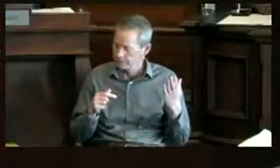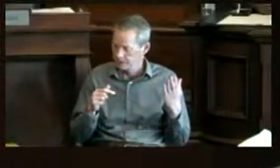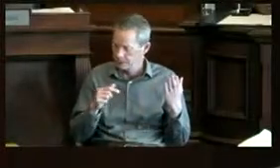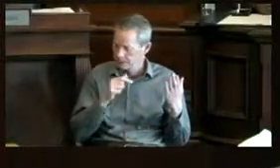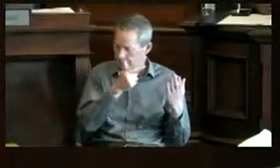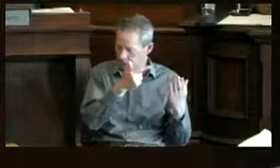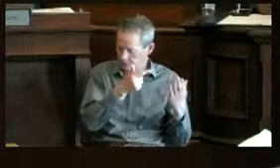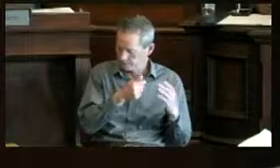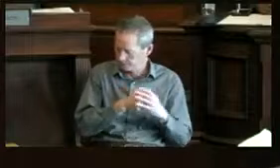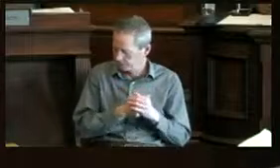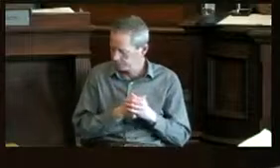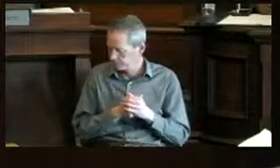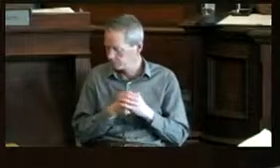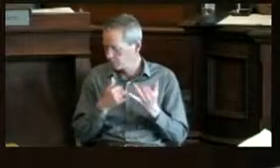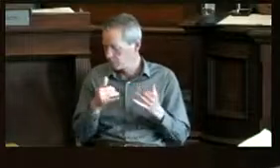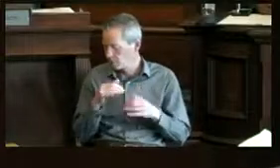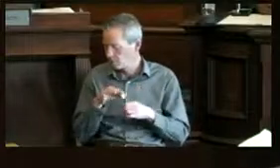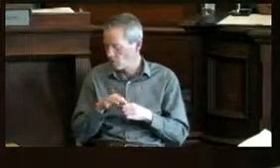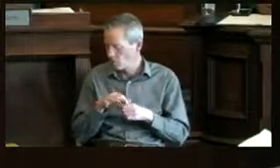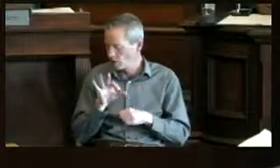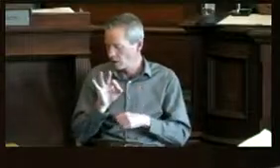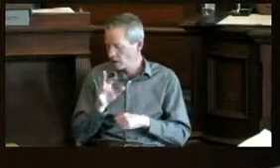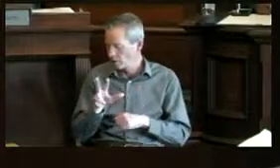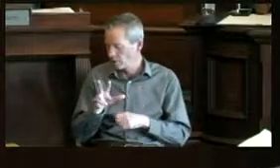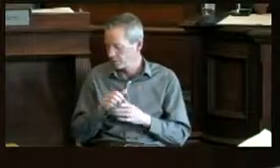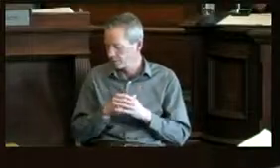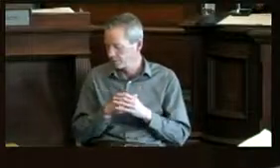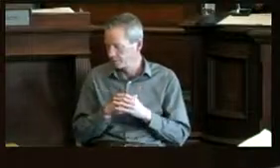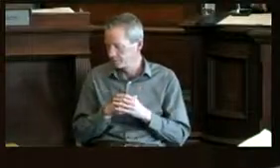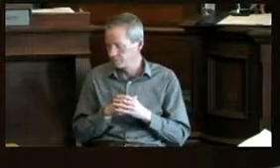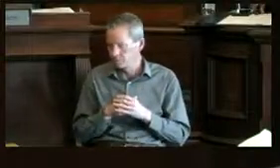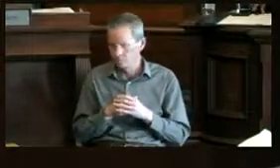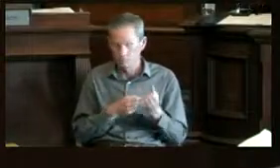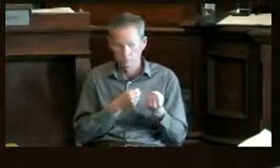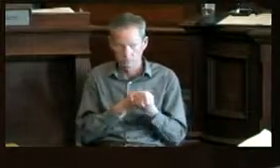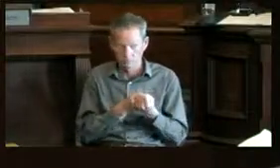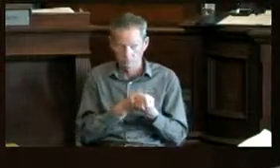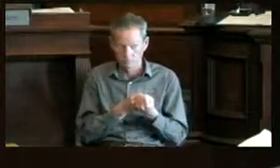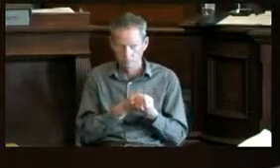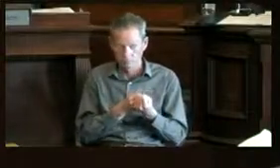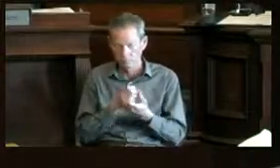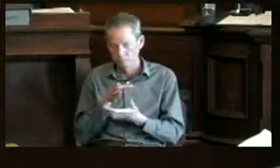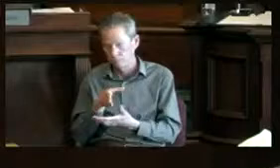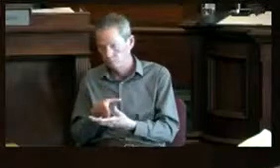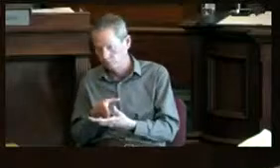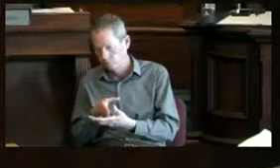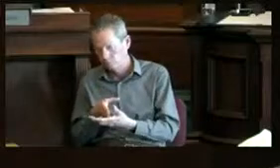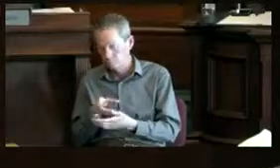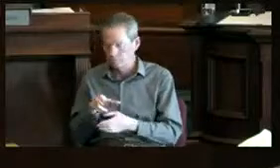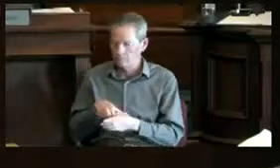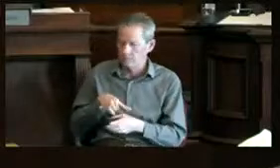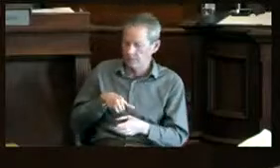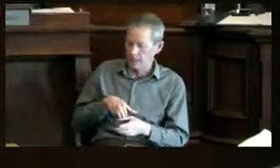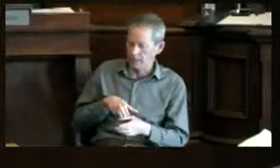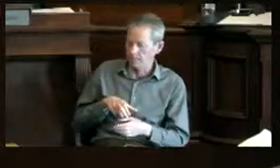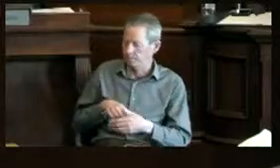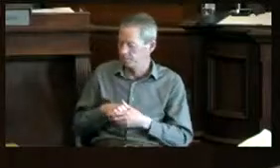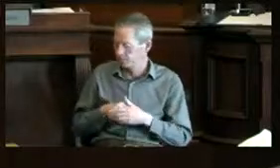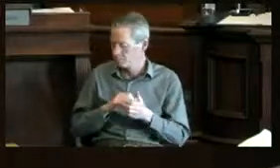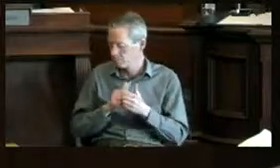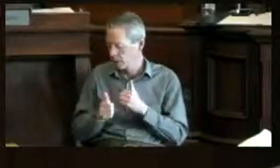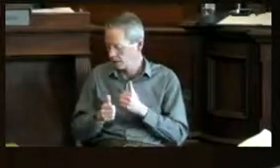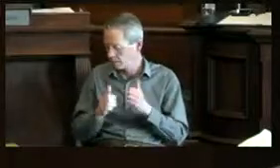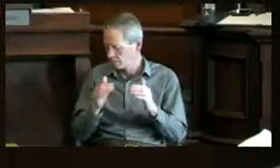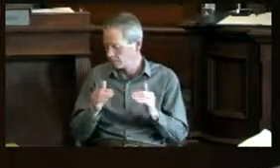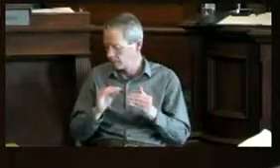Second. Moved and seconded, and now we vote. All in favor of introduction 93, please say aye. Aye. All opposed? Abstain. And one abstention.